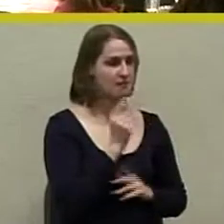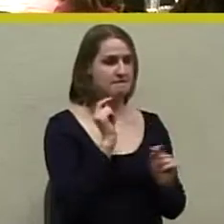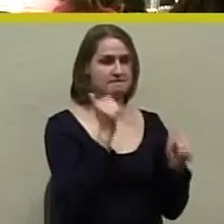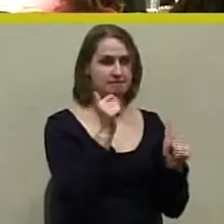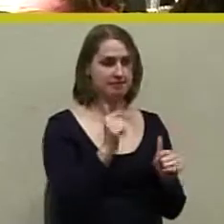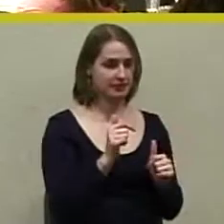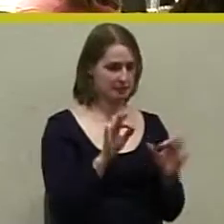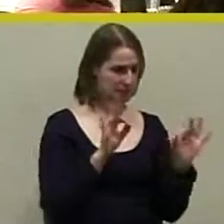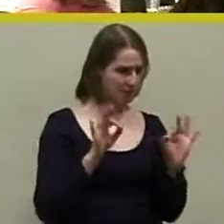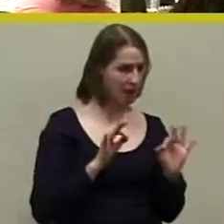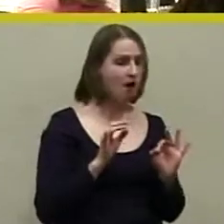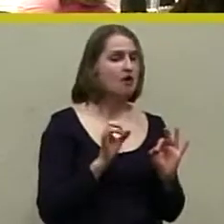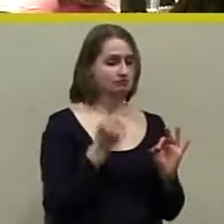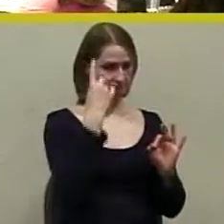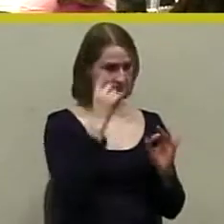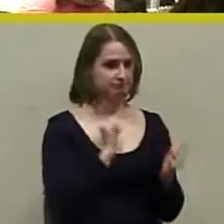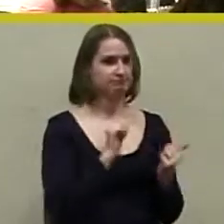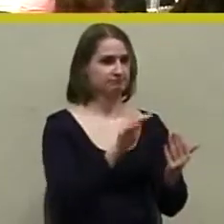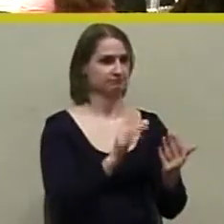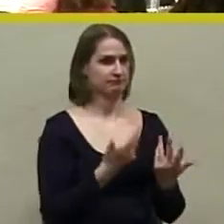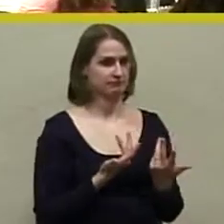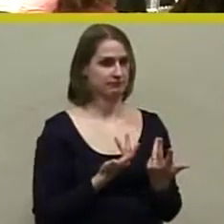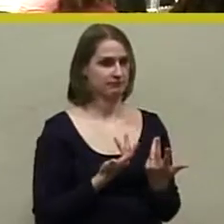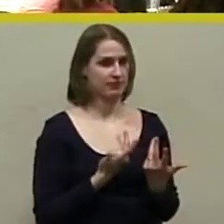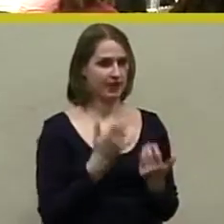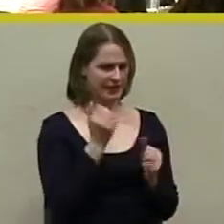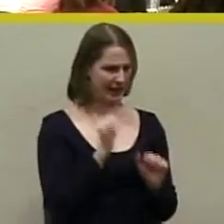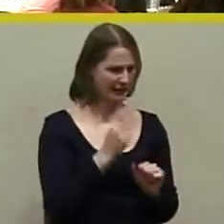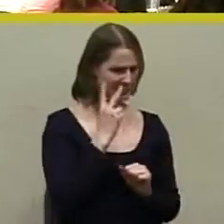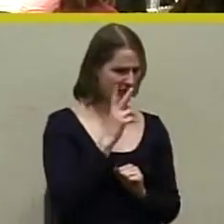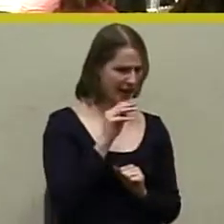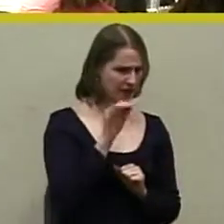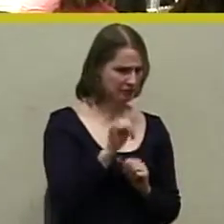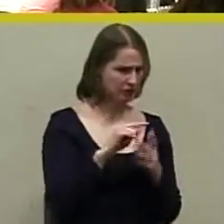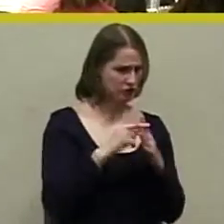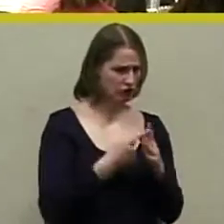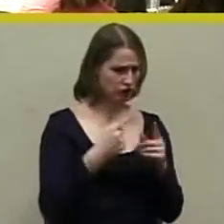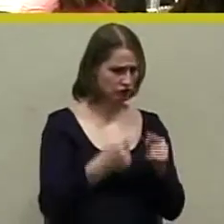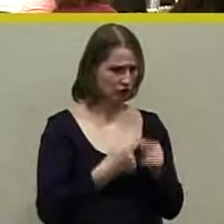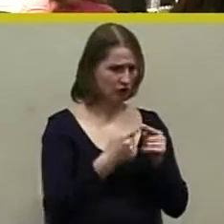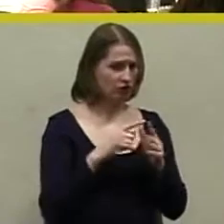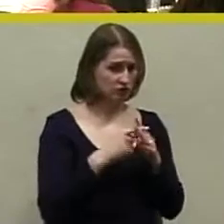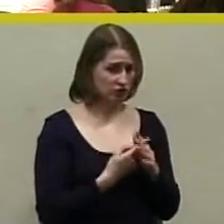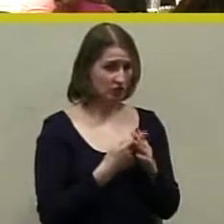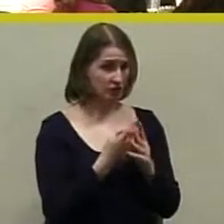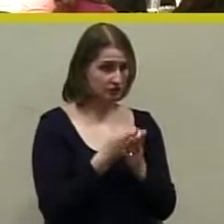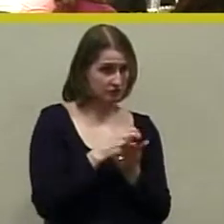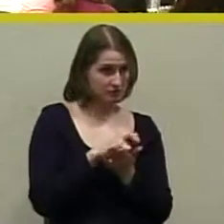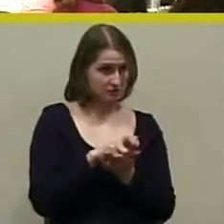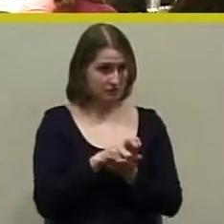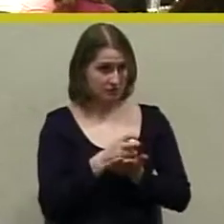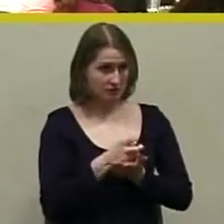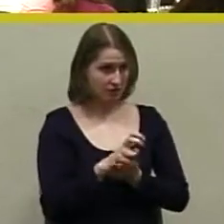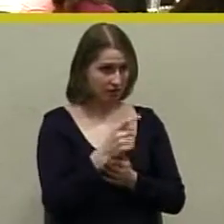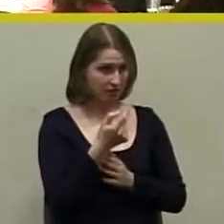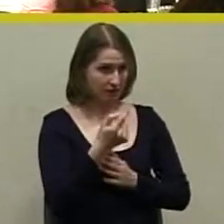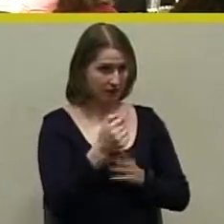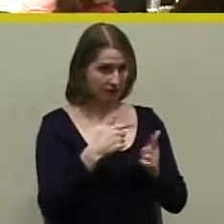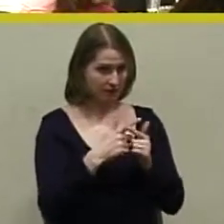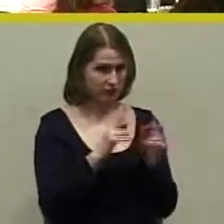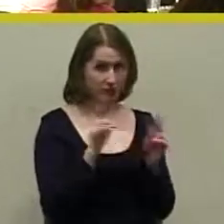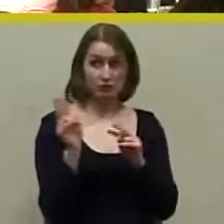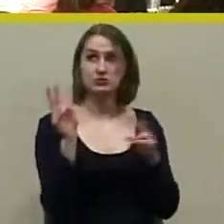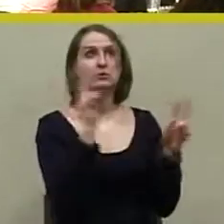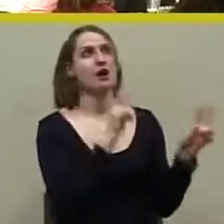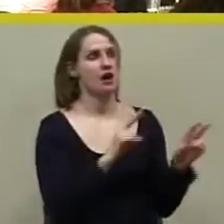sudden, I see already that Amy is starting to struggle. I can just see that the first thing that happens is she starts to squirm just a little bit. All right, she starts to look